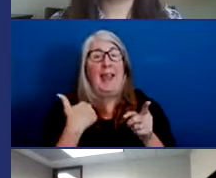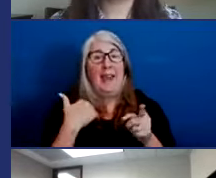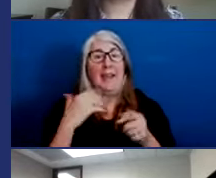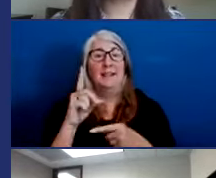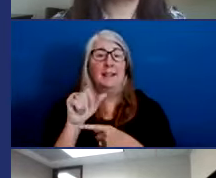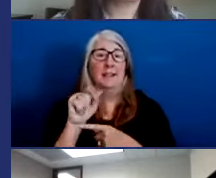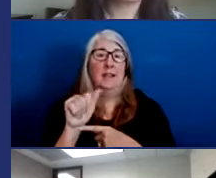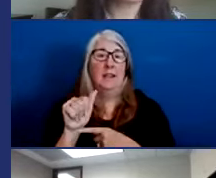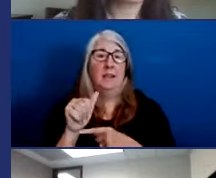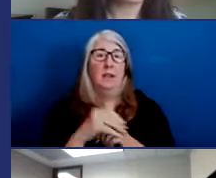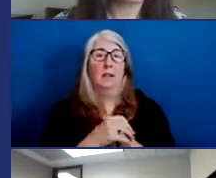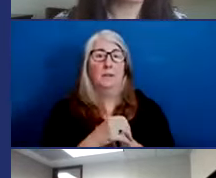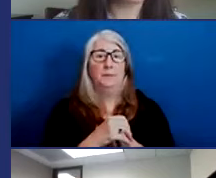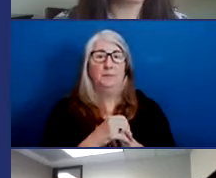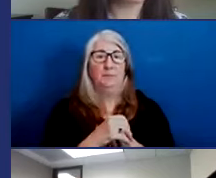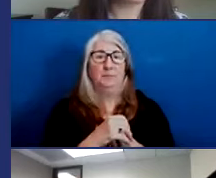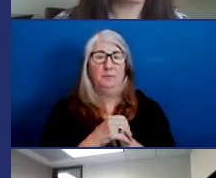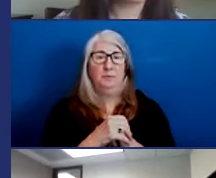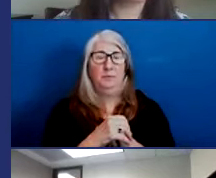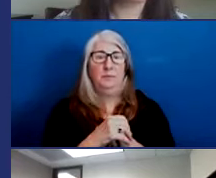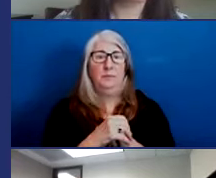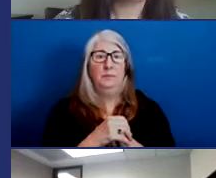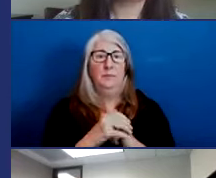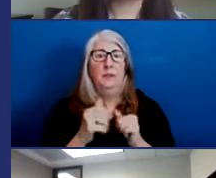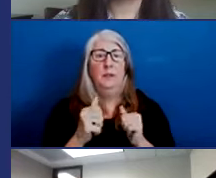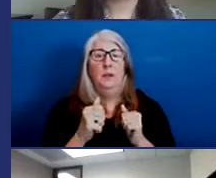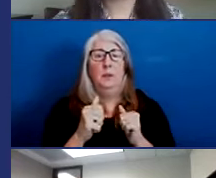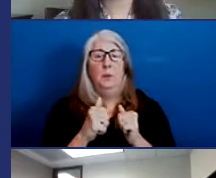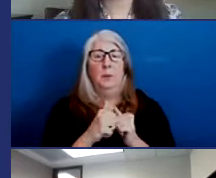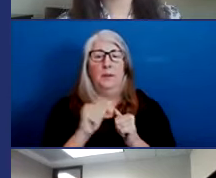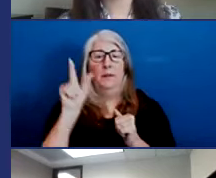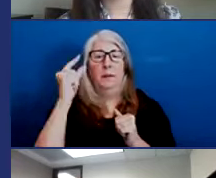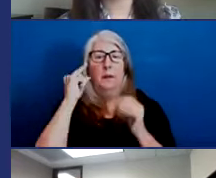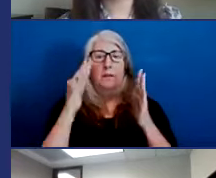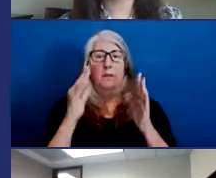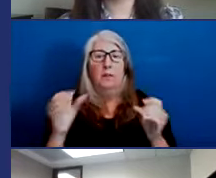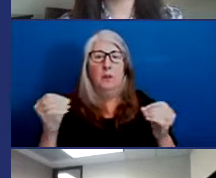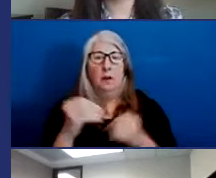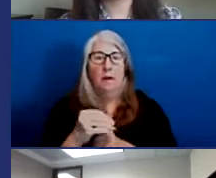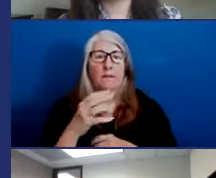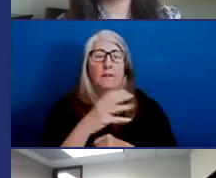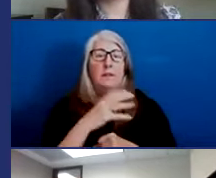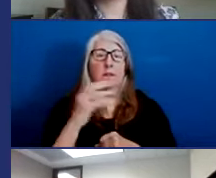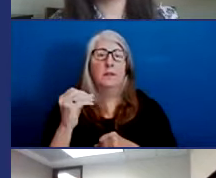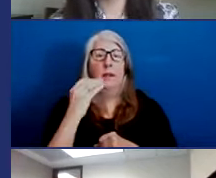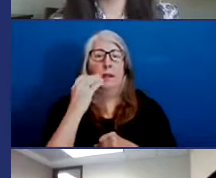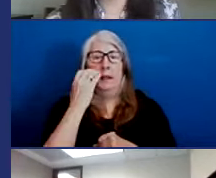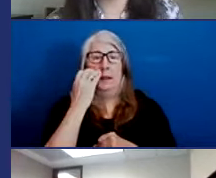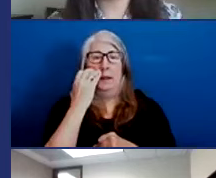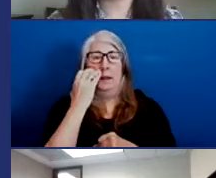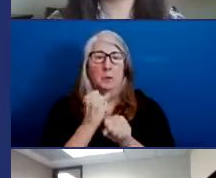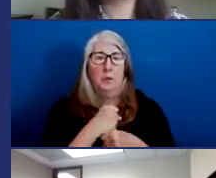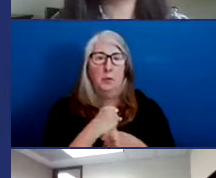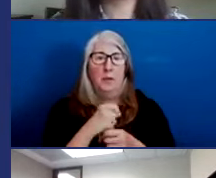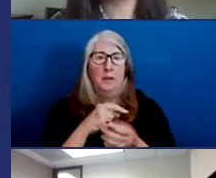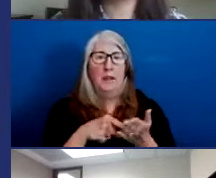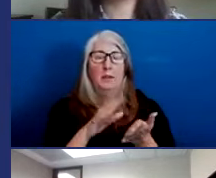With the governor's office, when we created the class, there was a subcommittee dedicated to